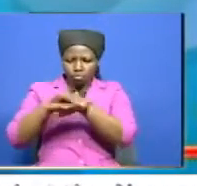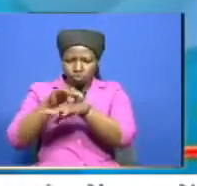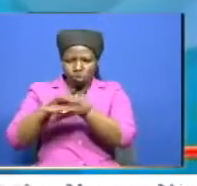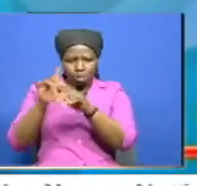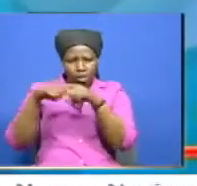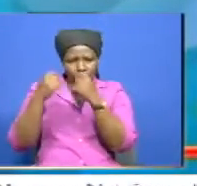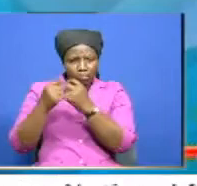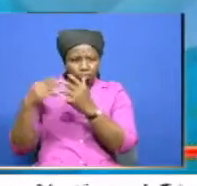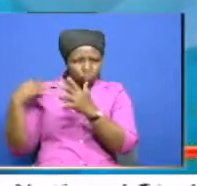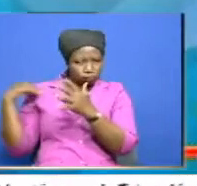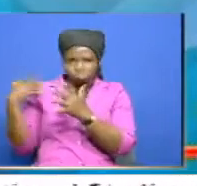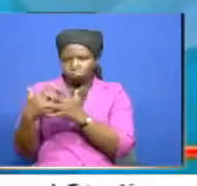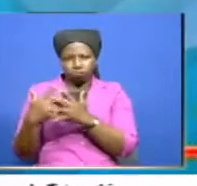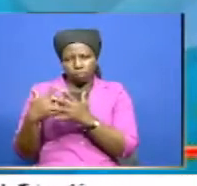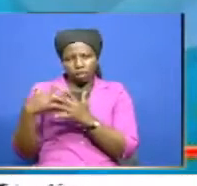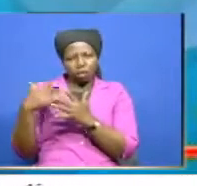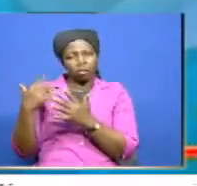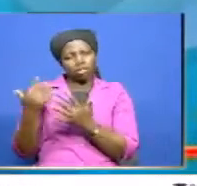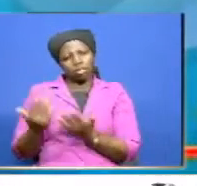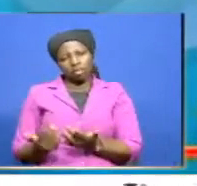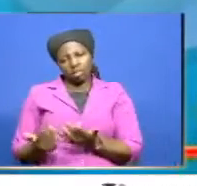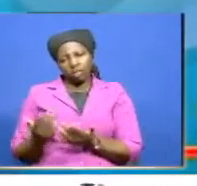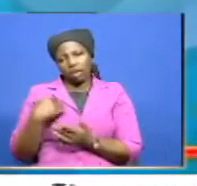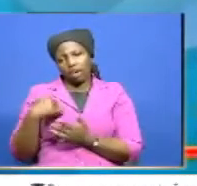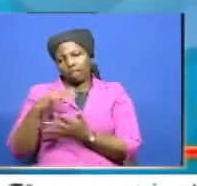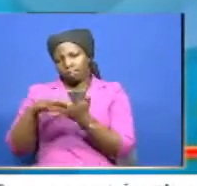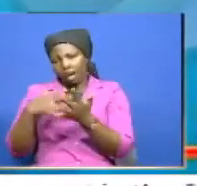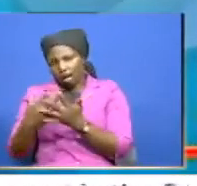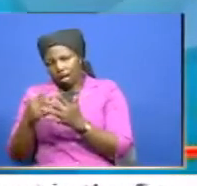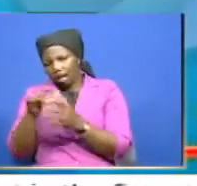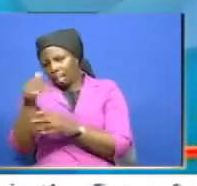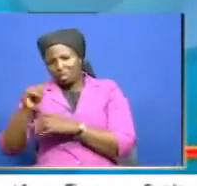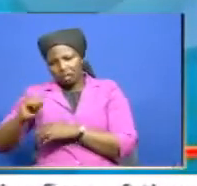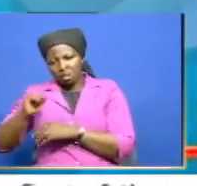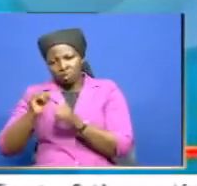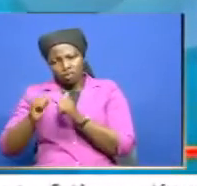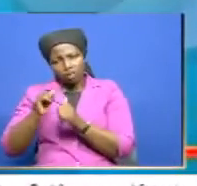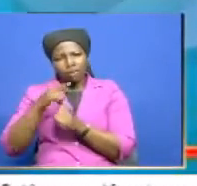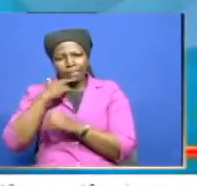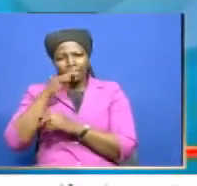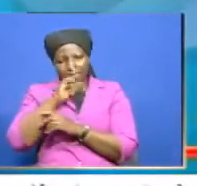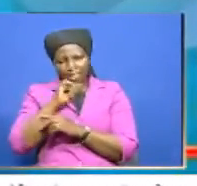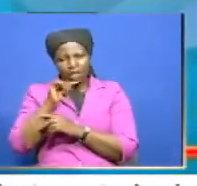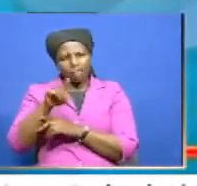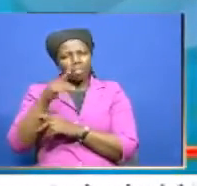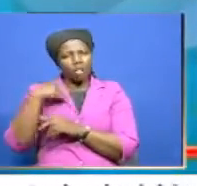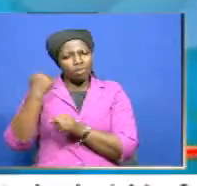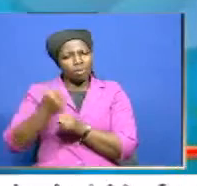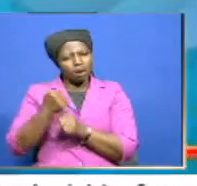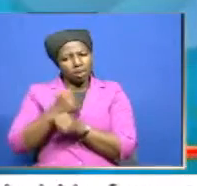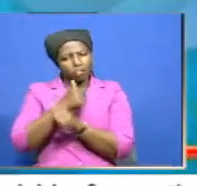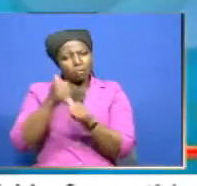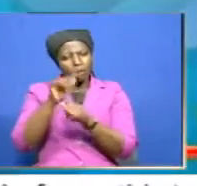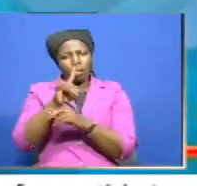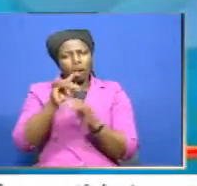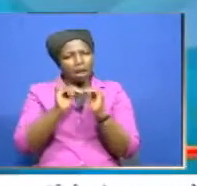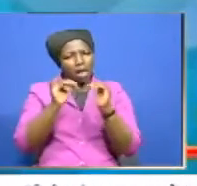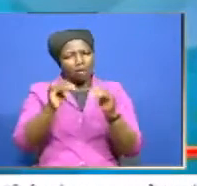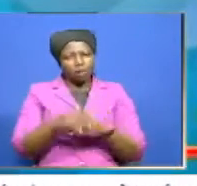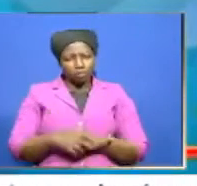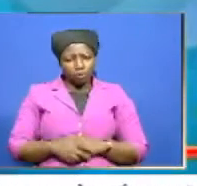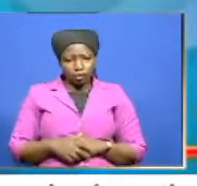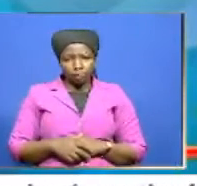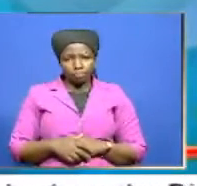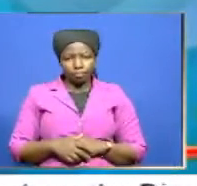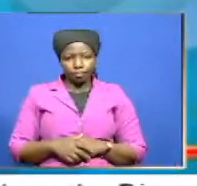They've been very consistent in their structures, and they're a side who, as you've mentioned, you know, really, really, really have been consistent at the world level. And you mentioned knocking on the